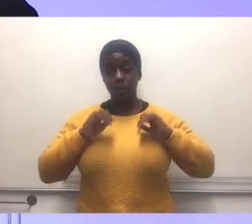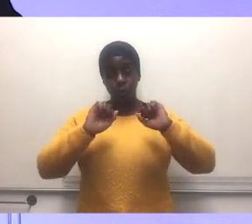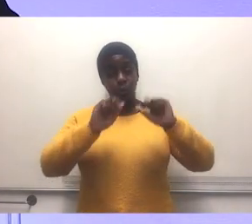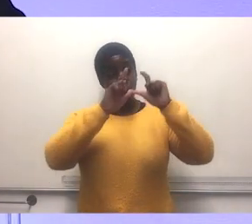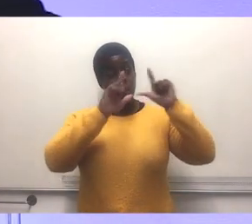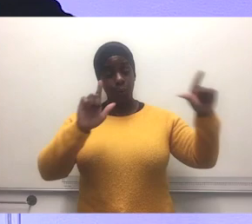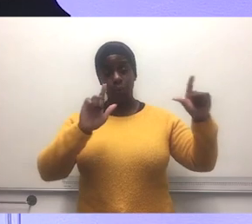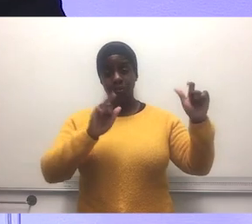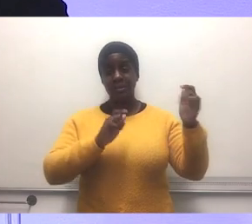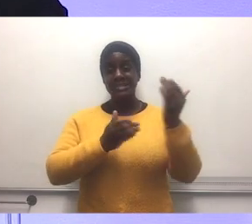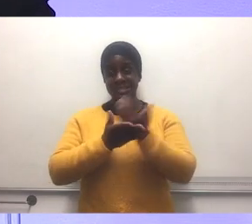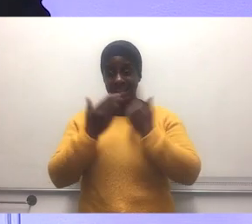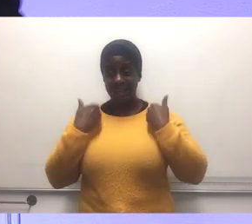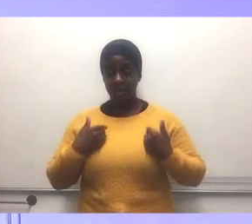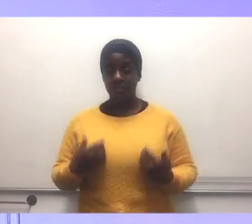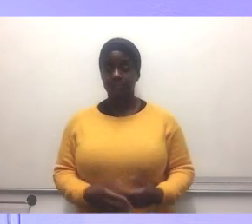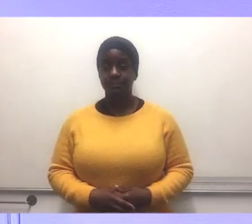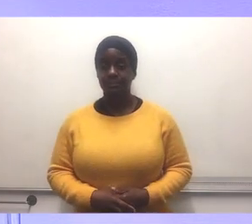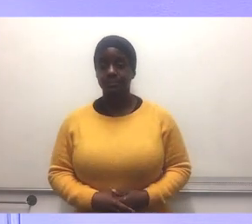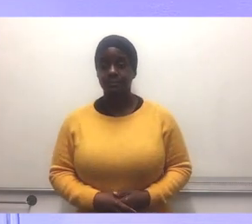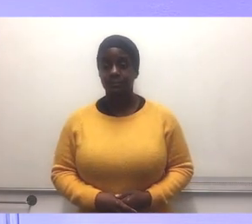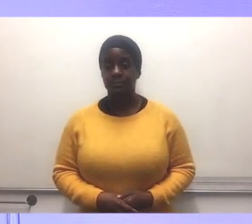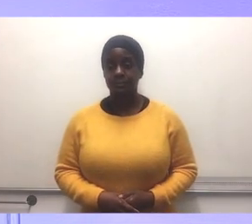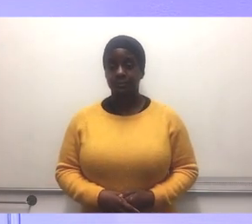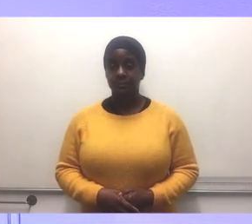Lord and personal Savior. Because